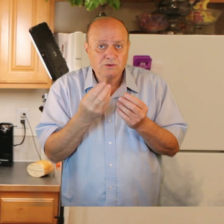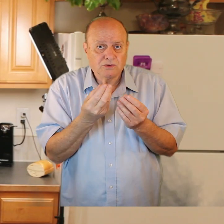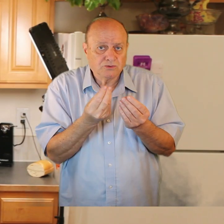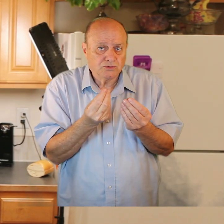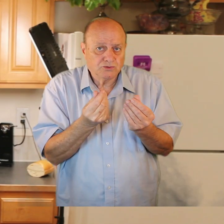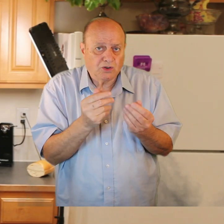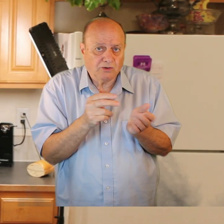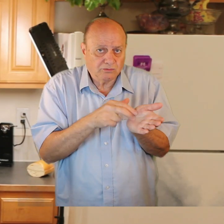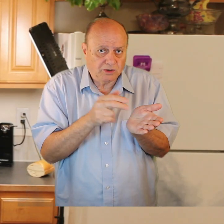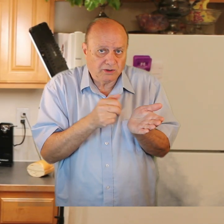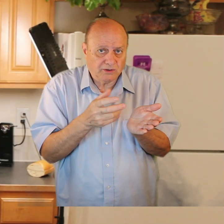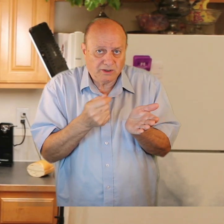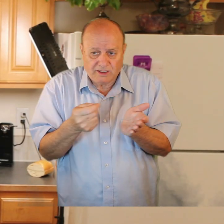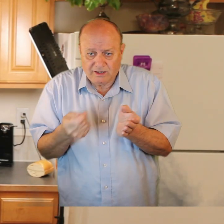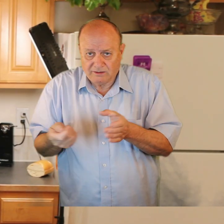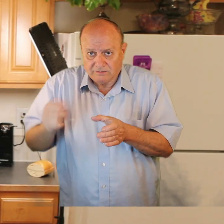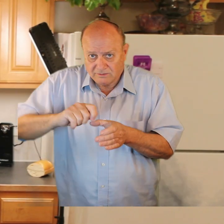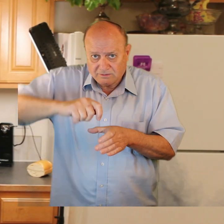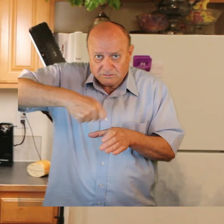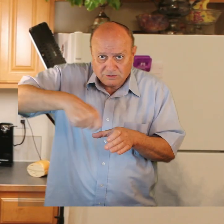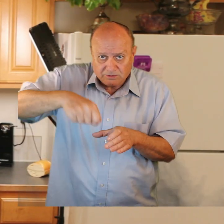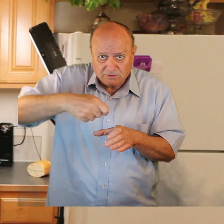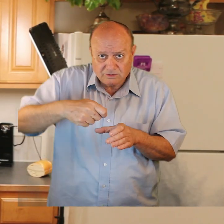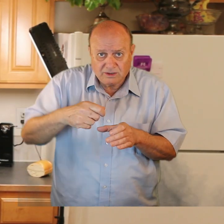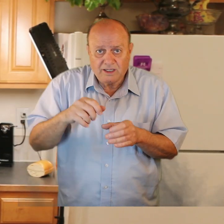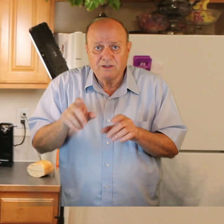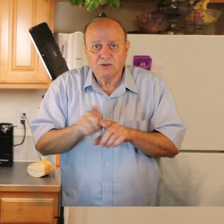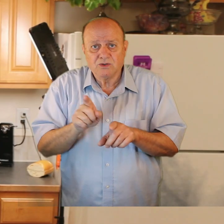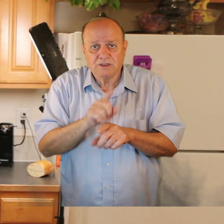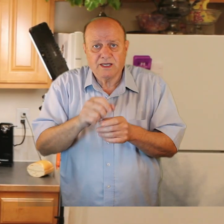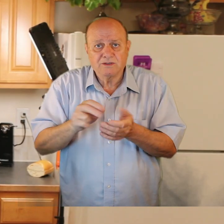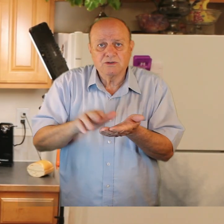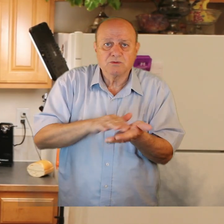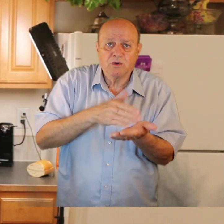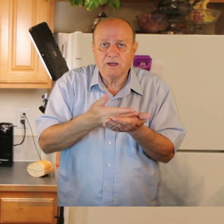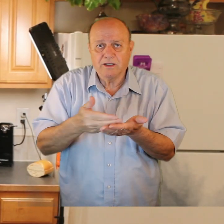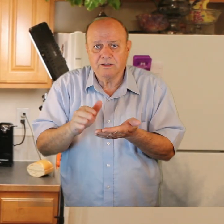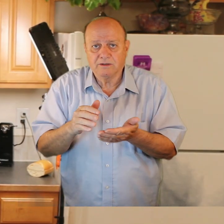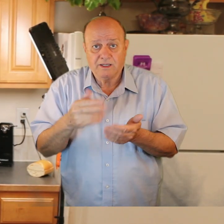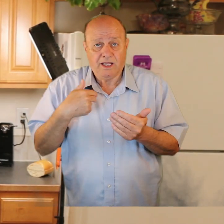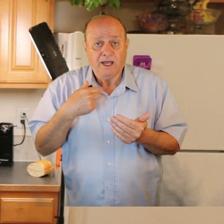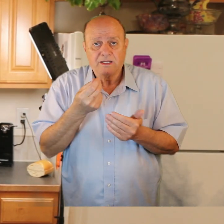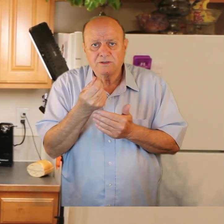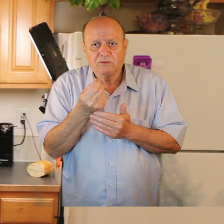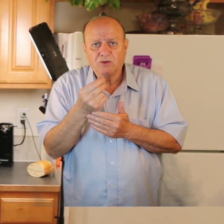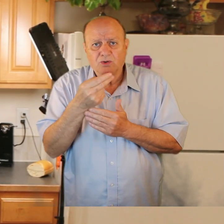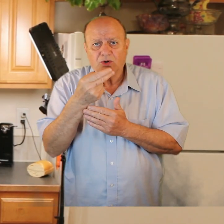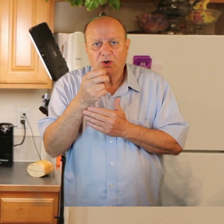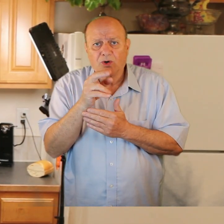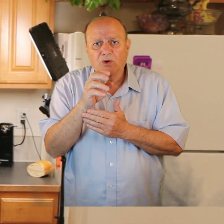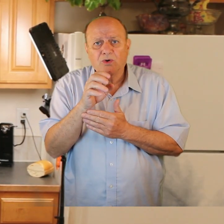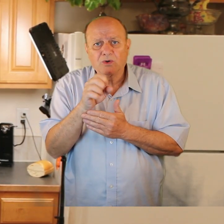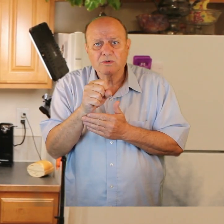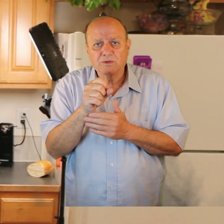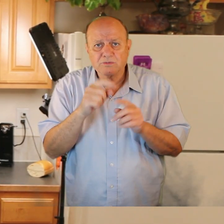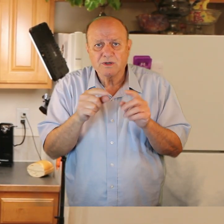in the farmhouse table as a garlic spread. It has a few herbs in it, just a little hint, but it also has